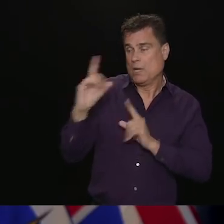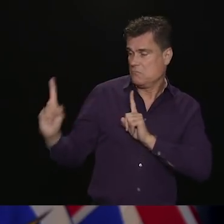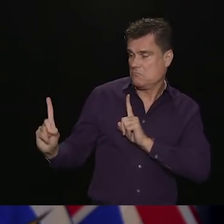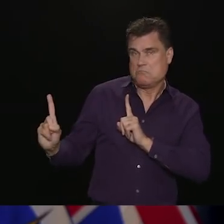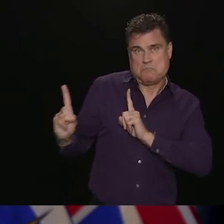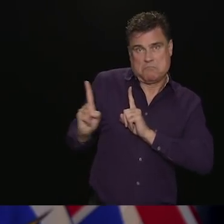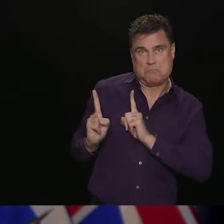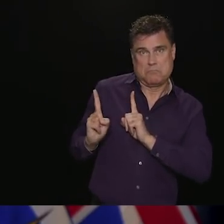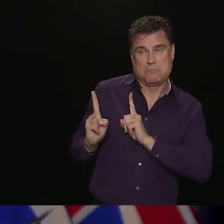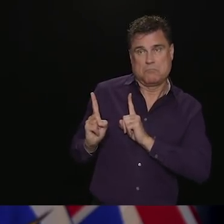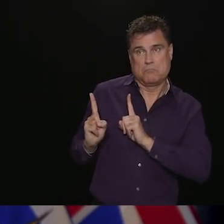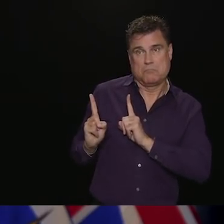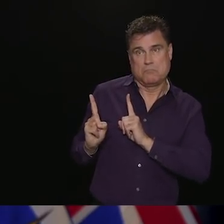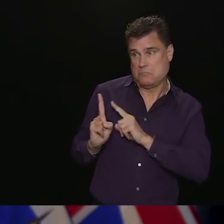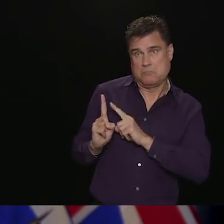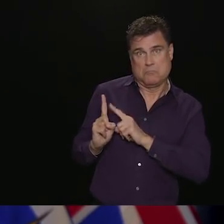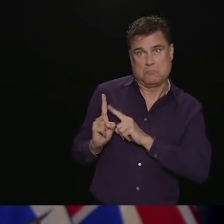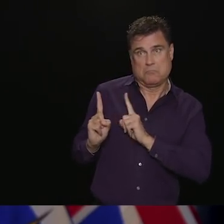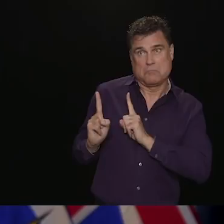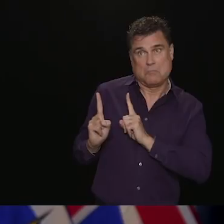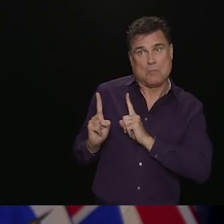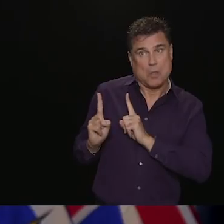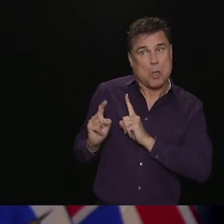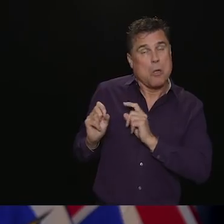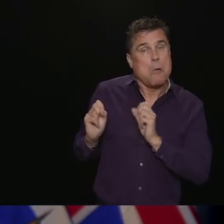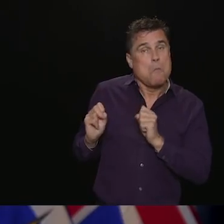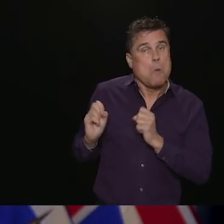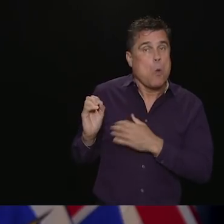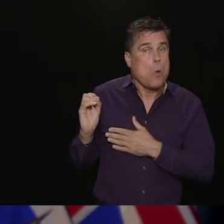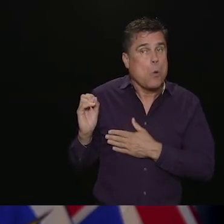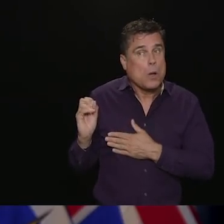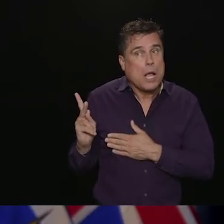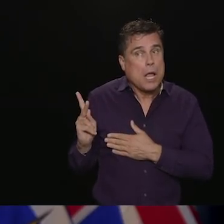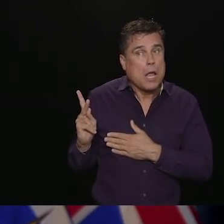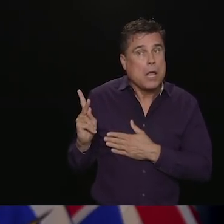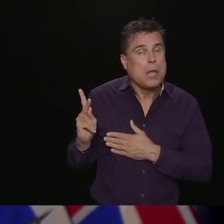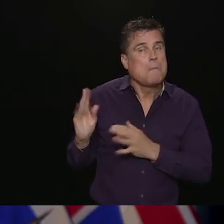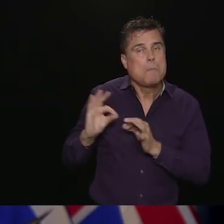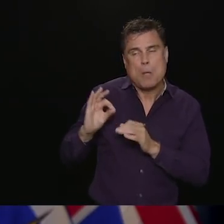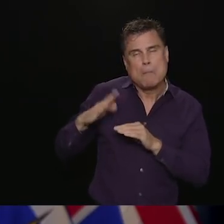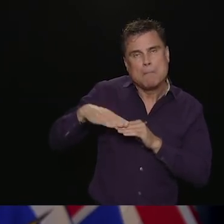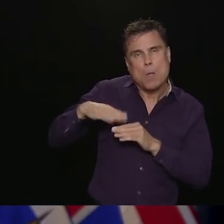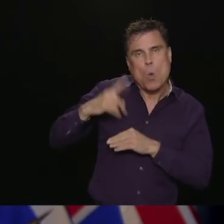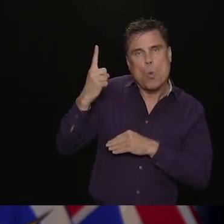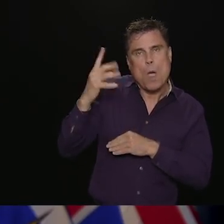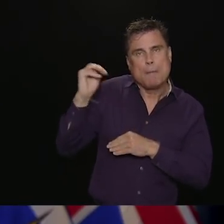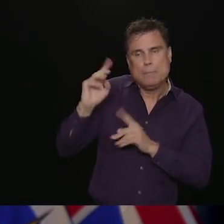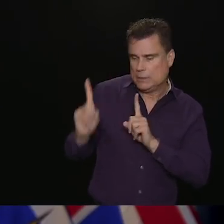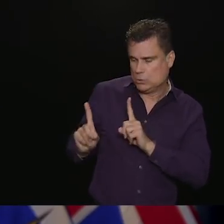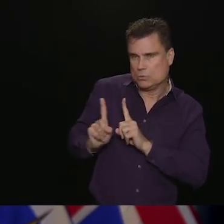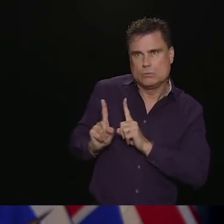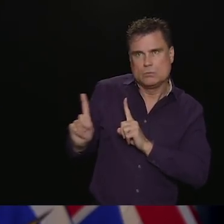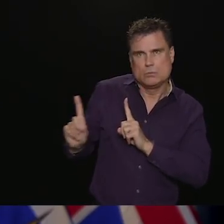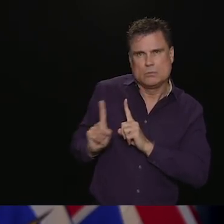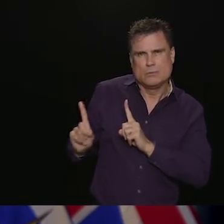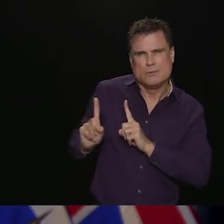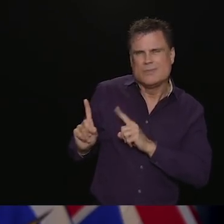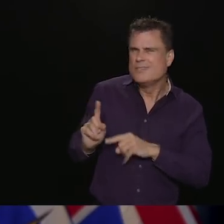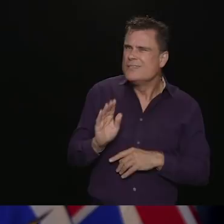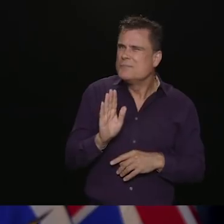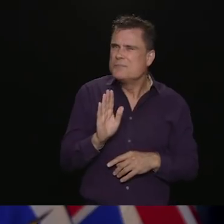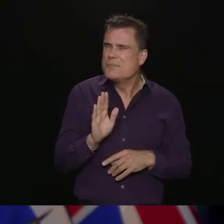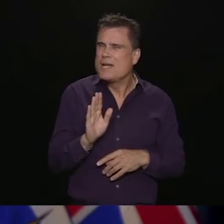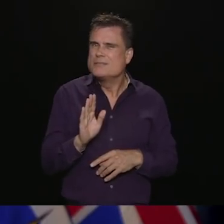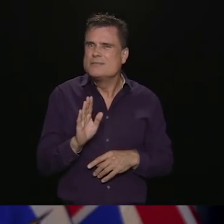wearing cloth masks or non-medical masks when you need to be within the meter or you know, within the